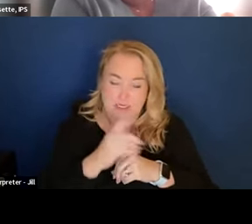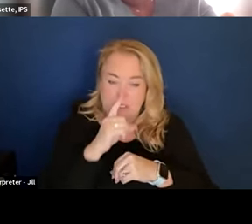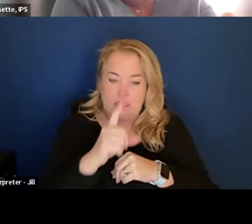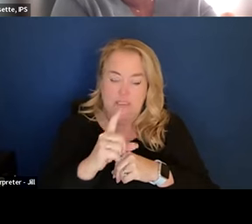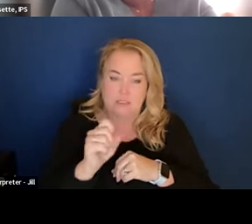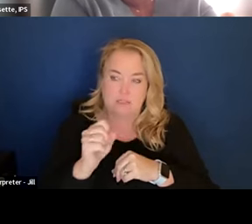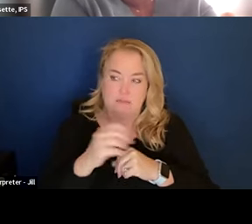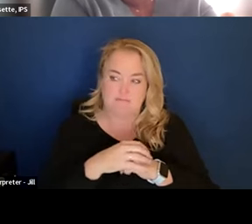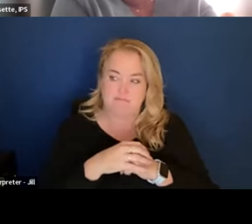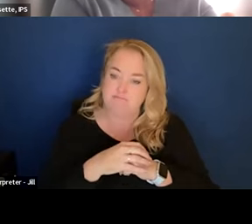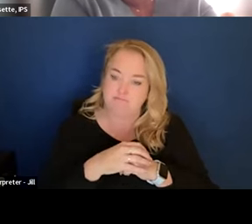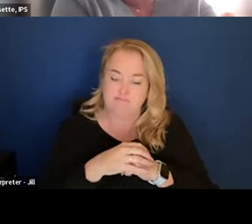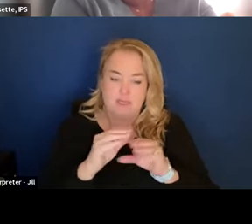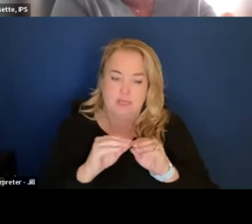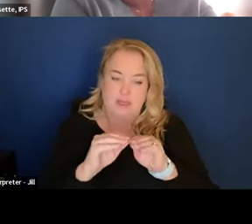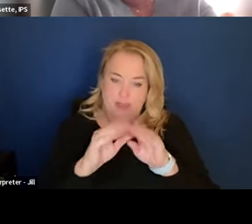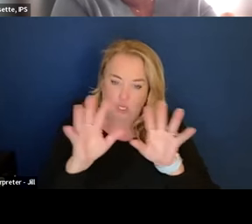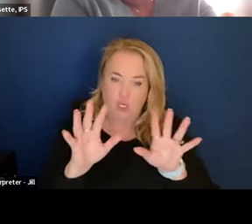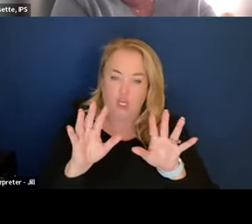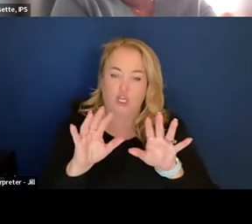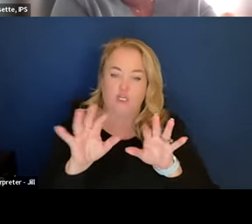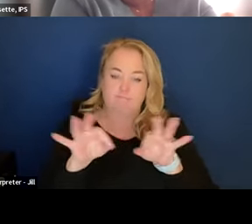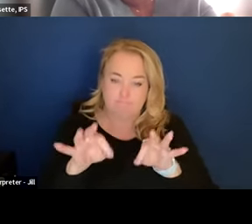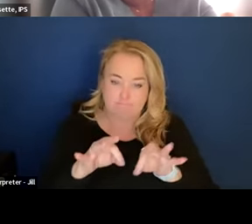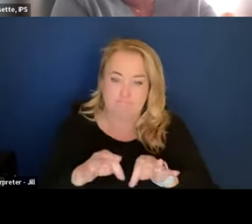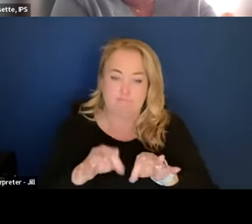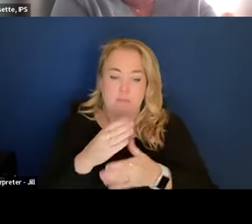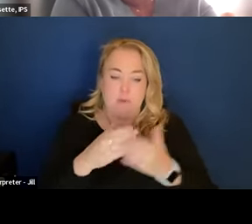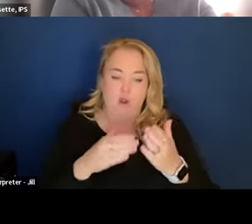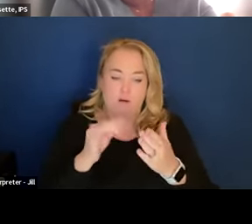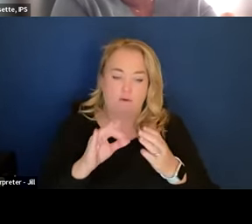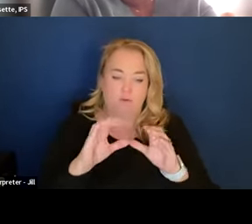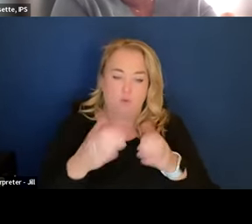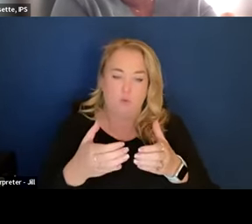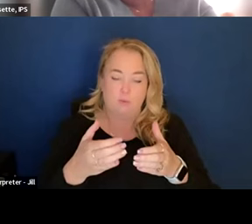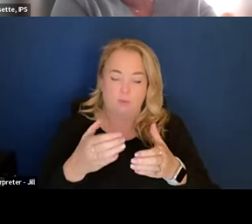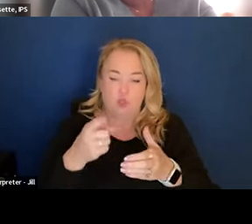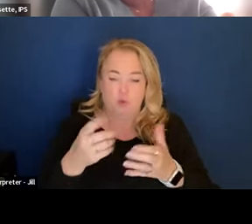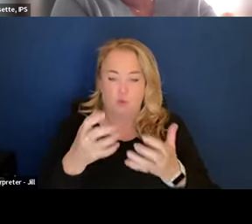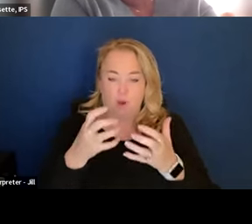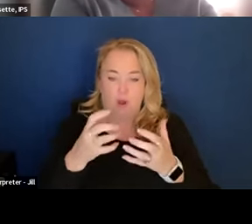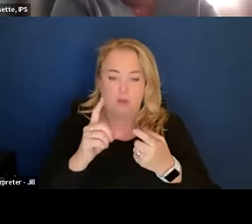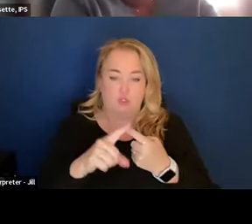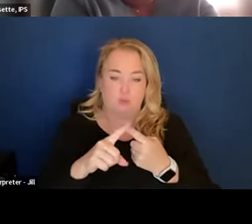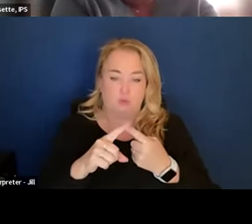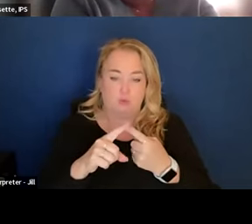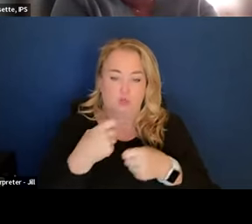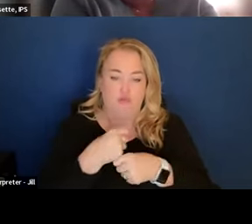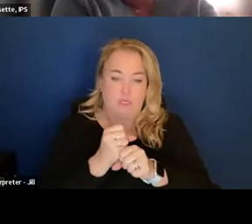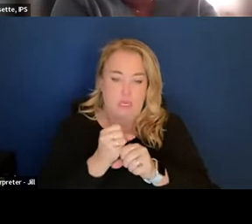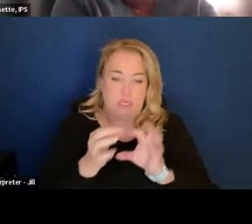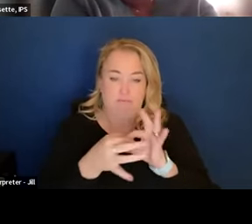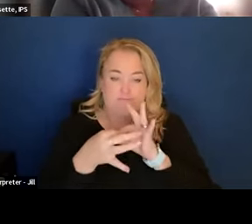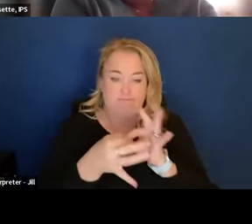a very clearly thought out segment of the population that you want to attract and create a beacon for.